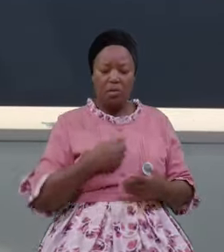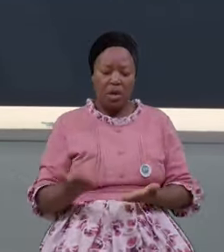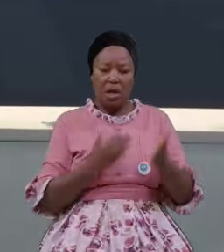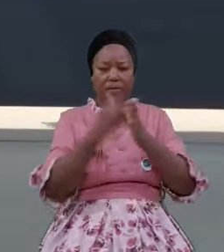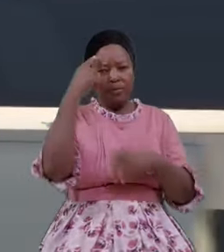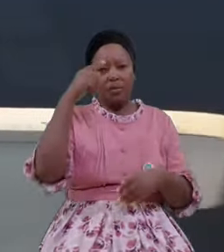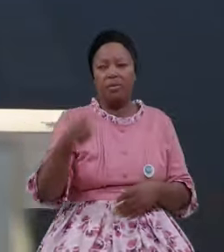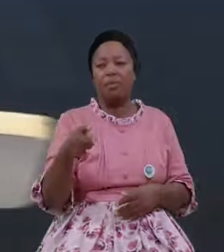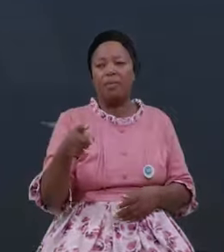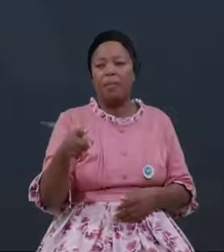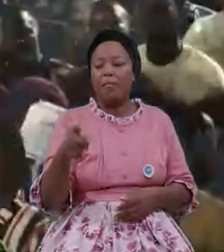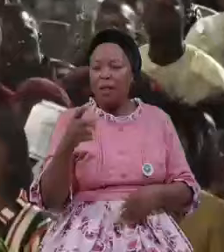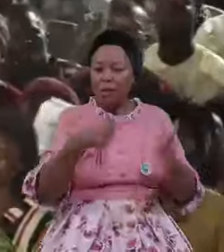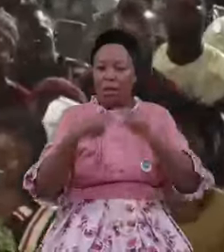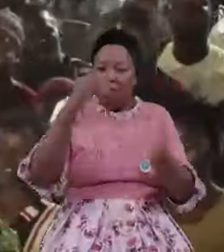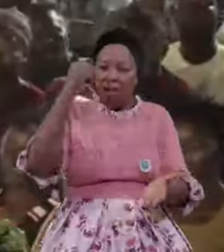I thought you'd say amen there.